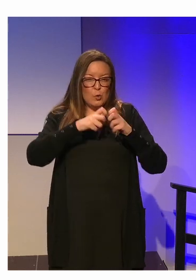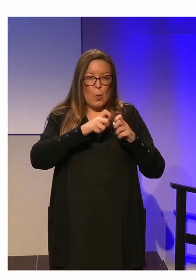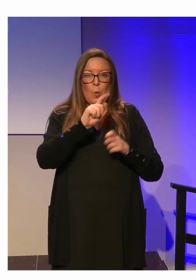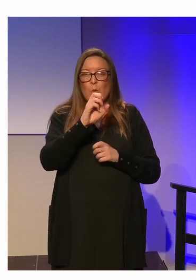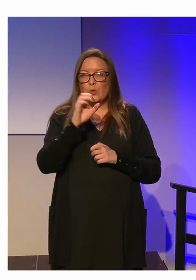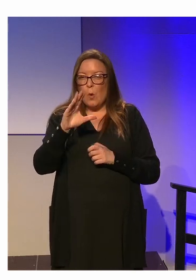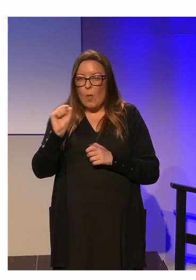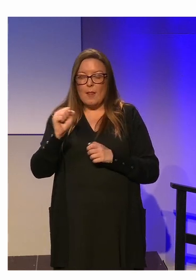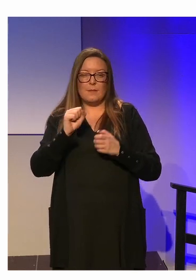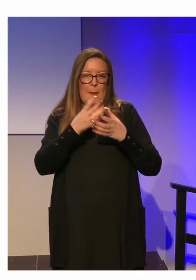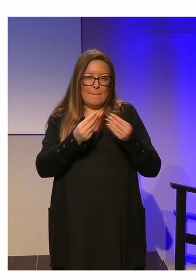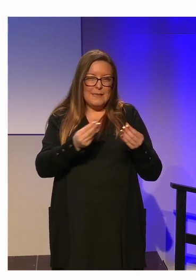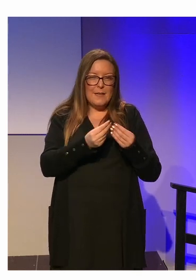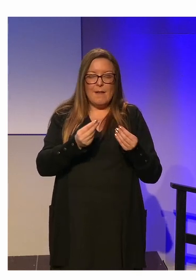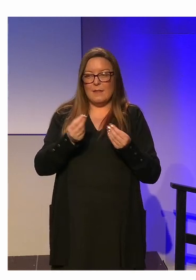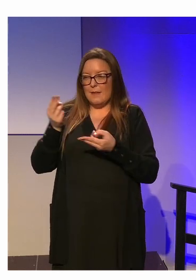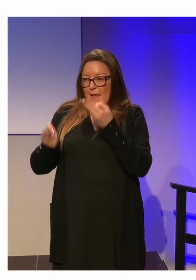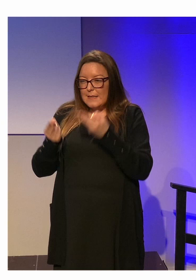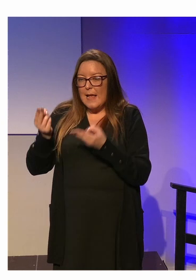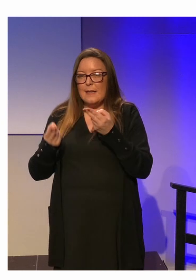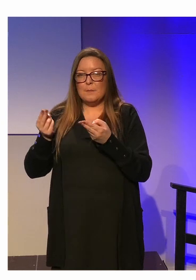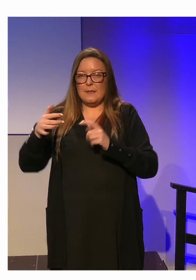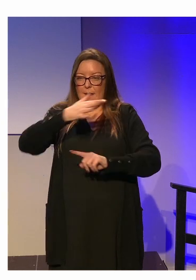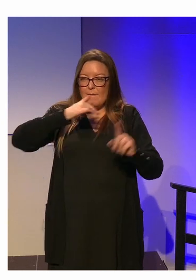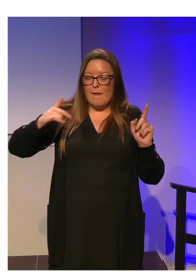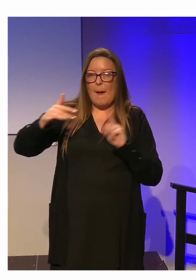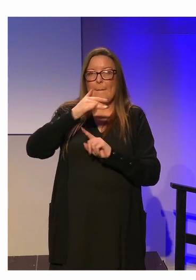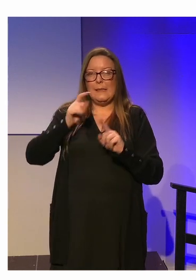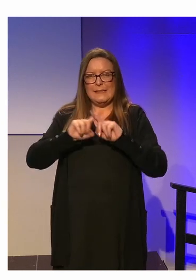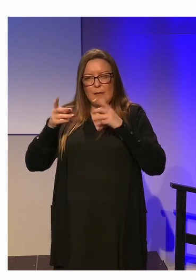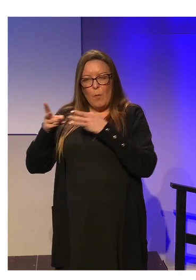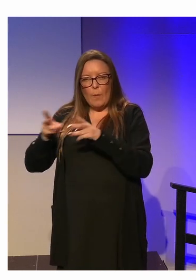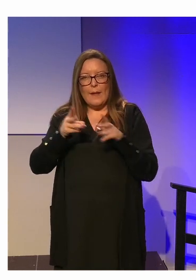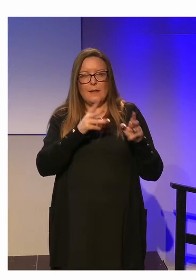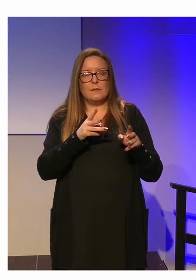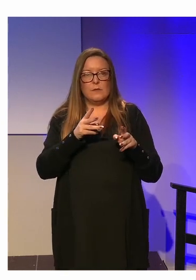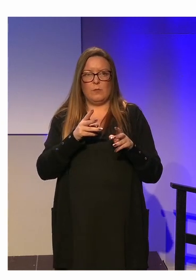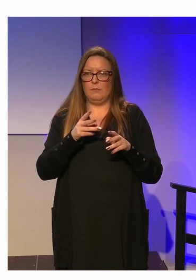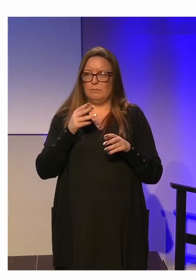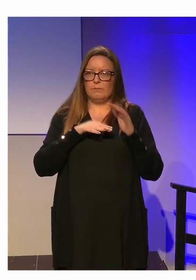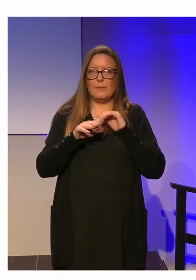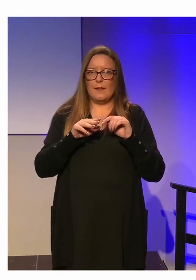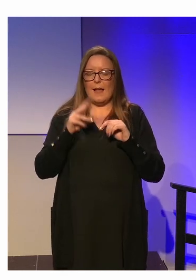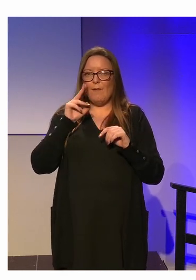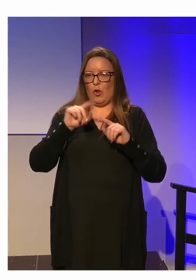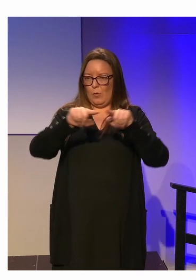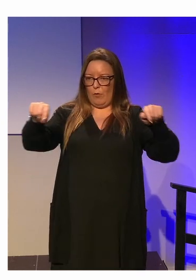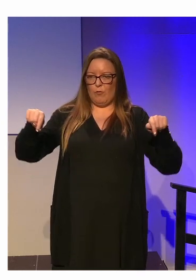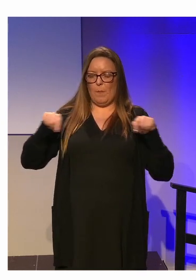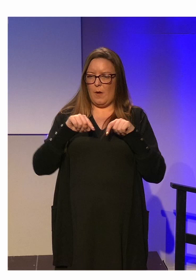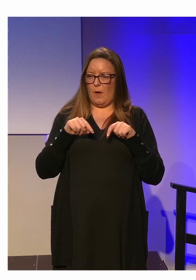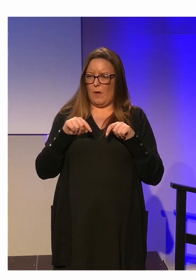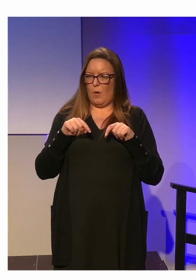Materials, methods, assessment, environment. And so you just look around that room and think, wow, what could